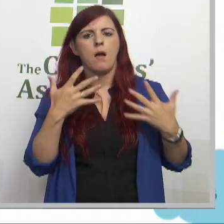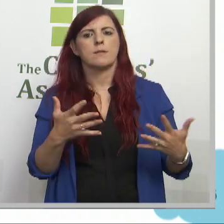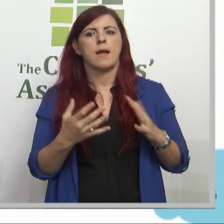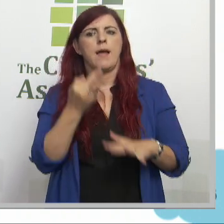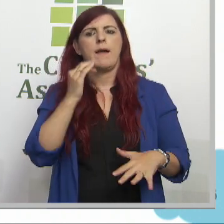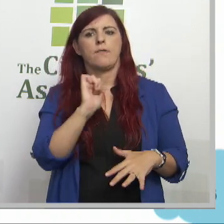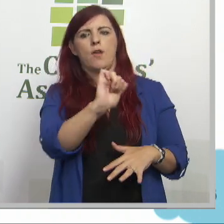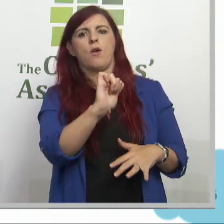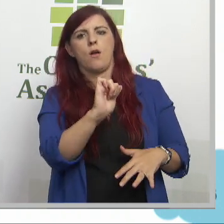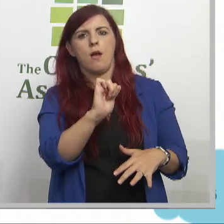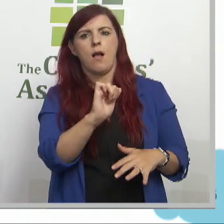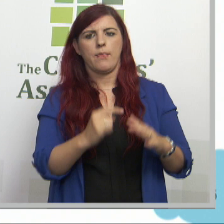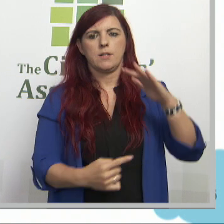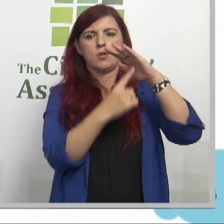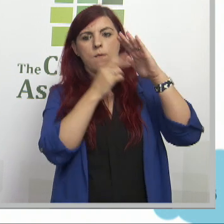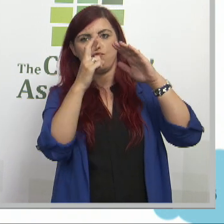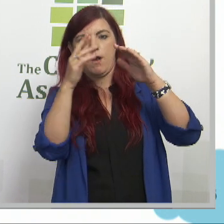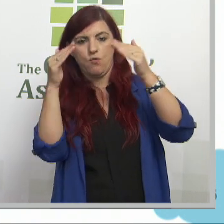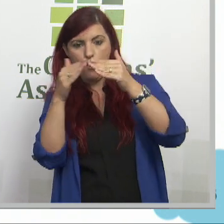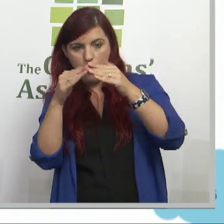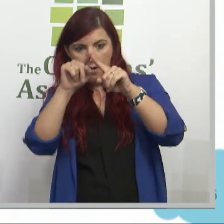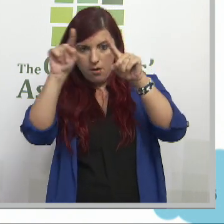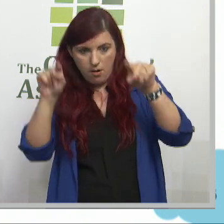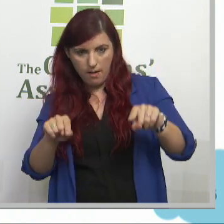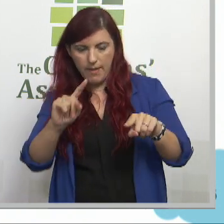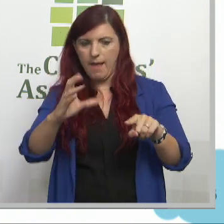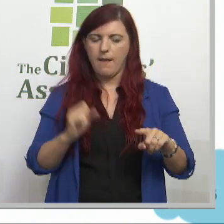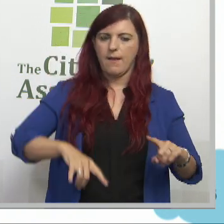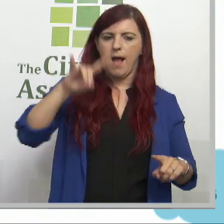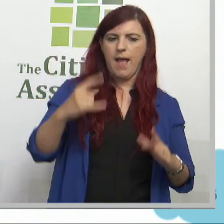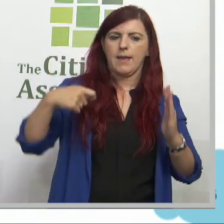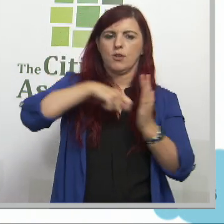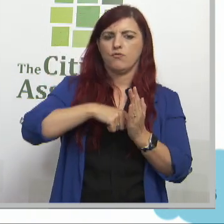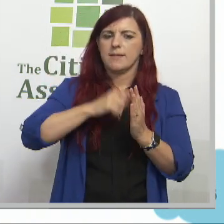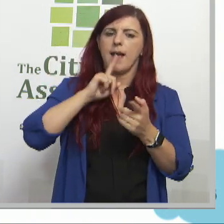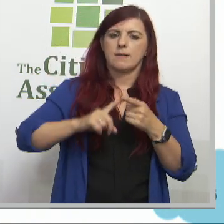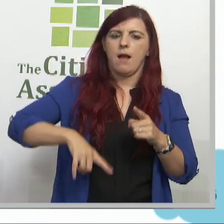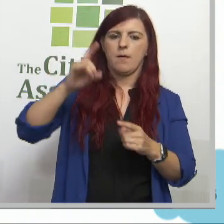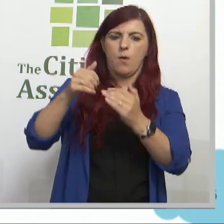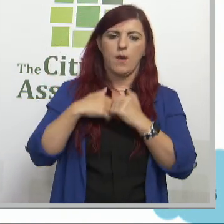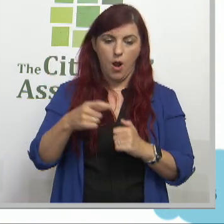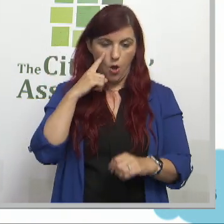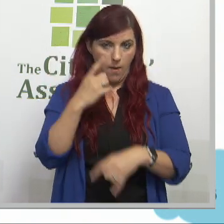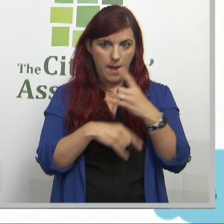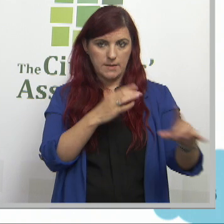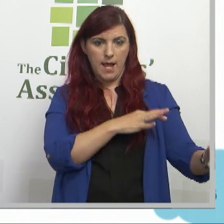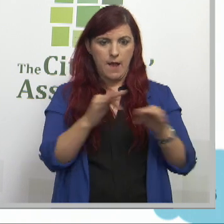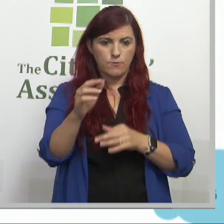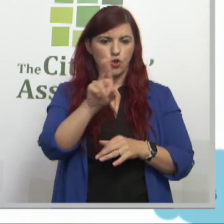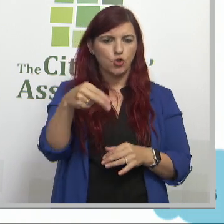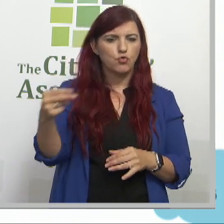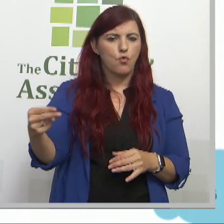they're up at the top right corner, then they have a very high interest rate on those borrowings. Now look what happened after the euro